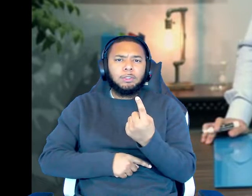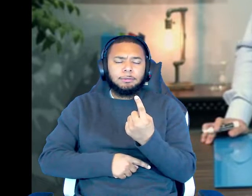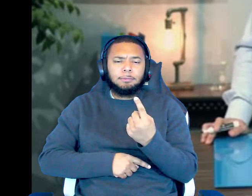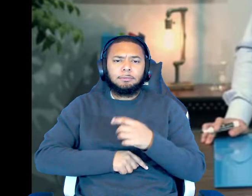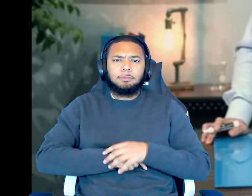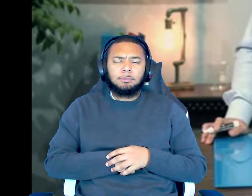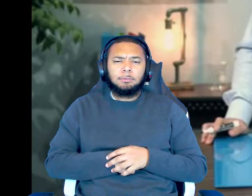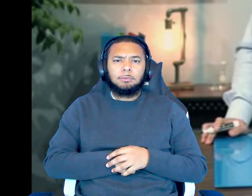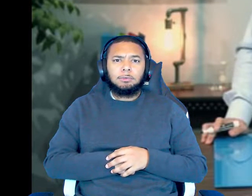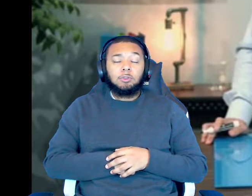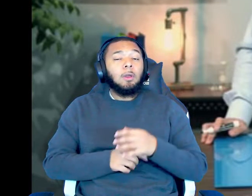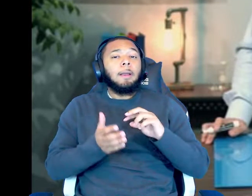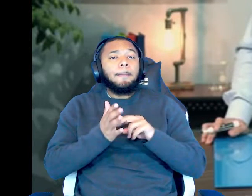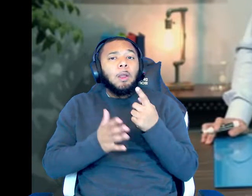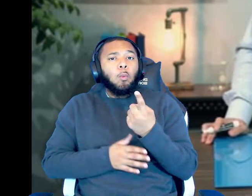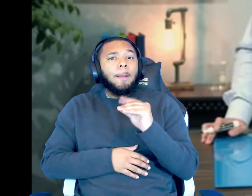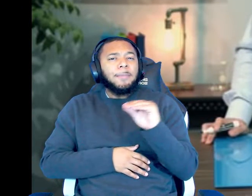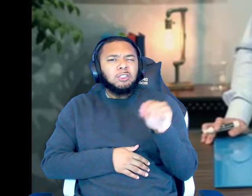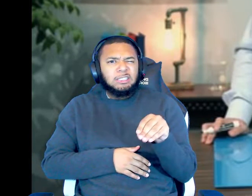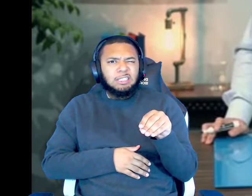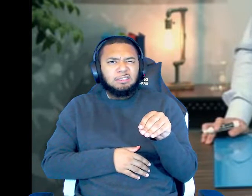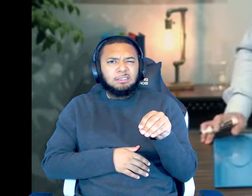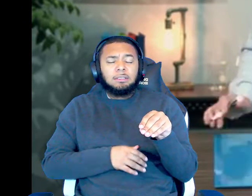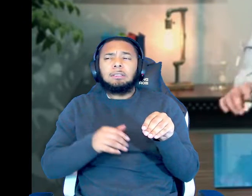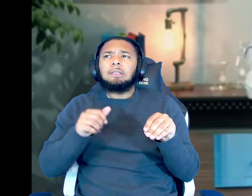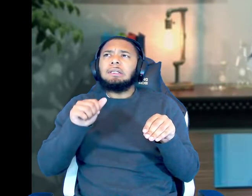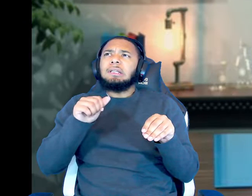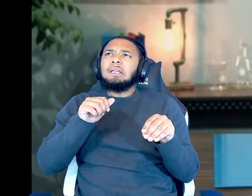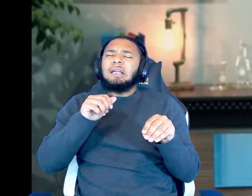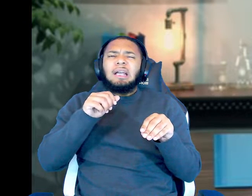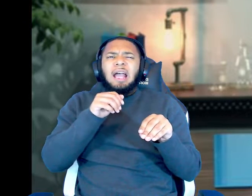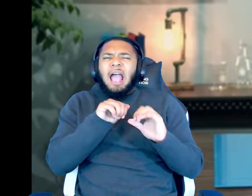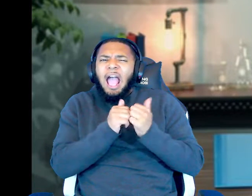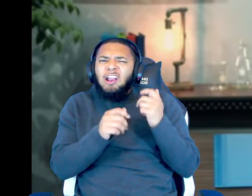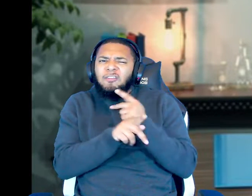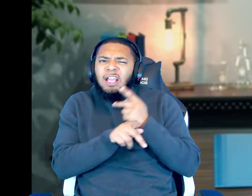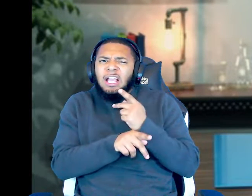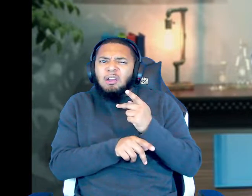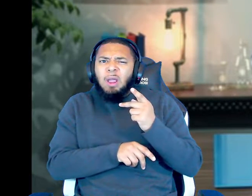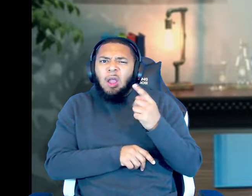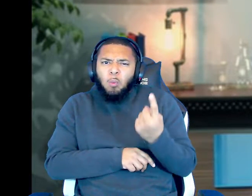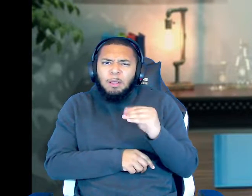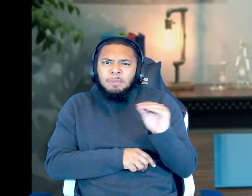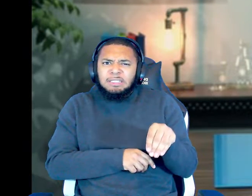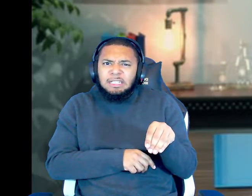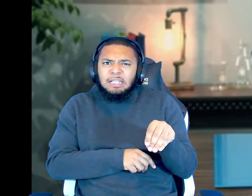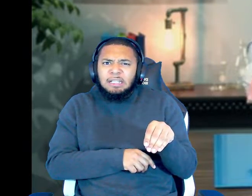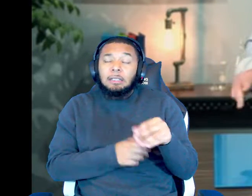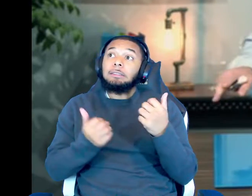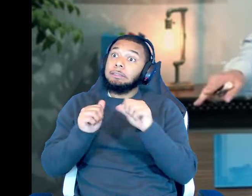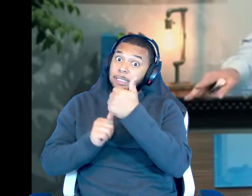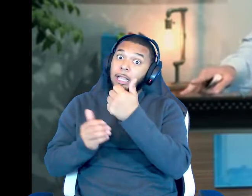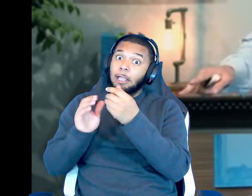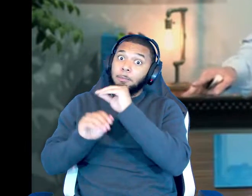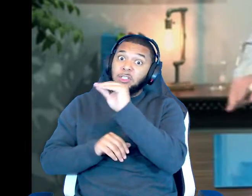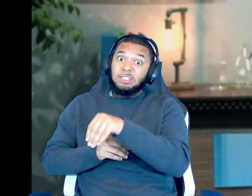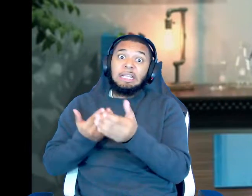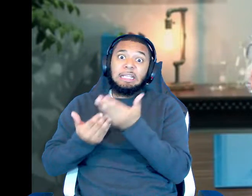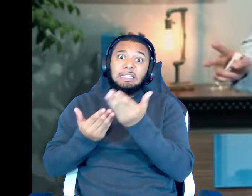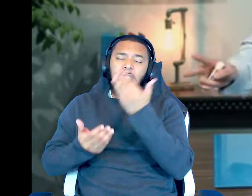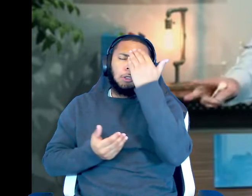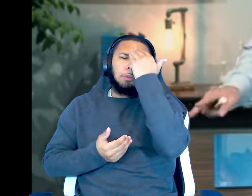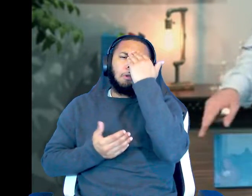can do 10%. 1% sometimes gives me some trouble. Well, 10%, just divide by